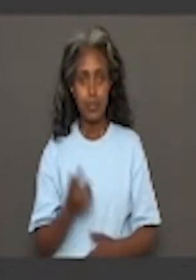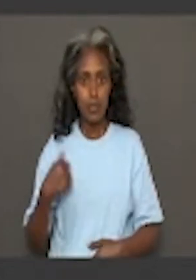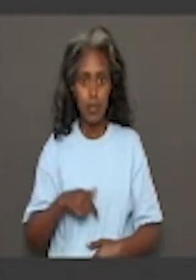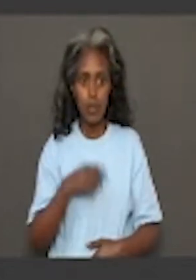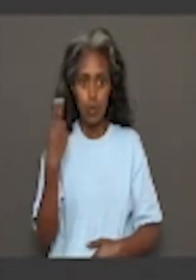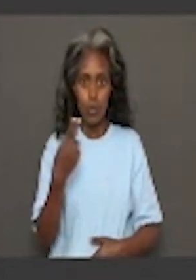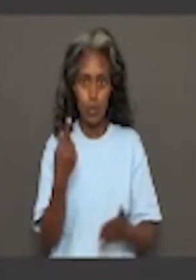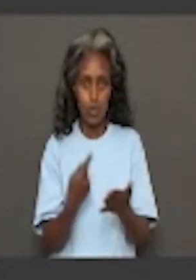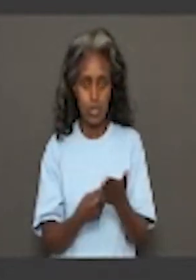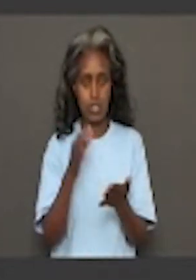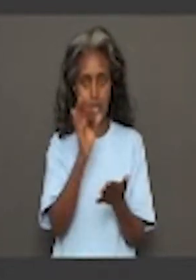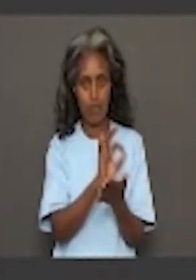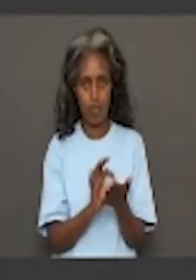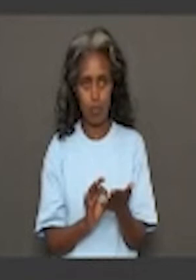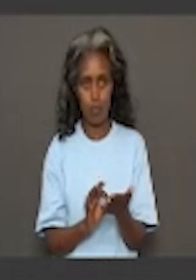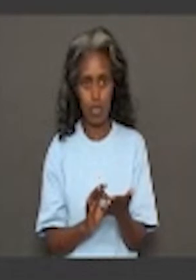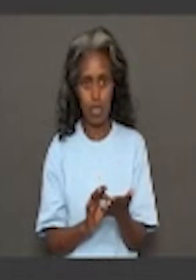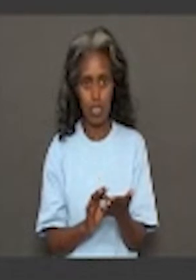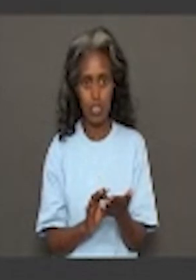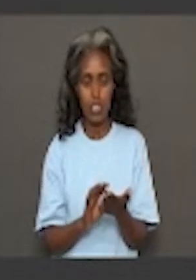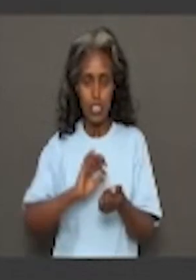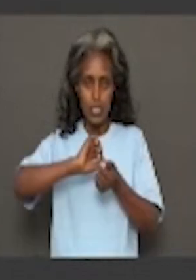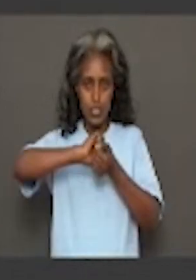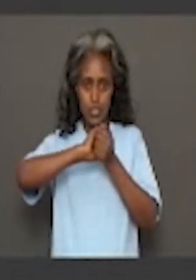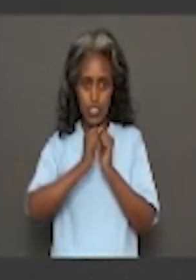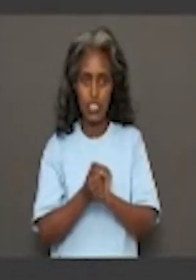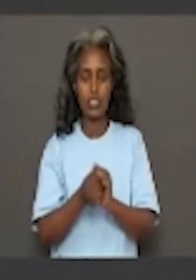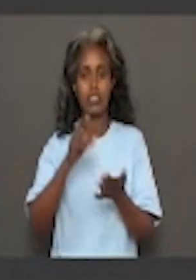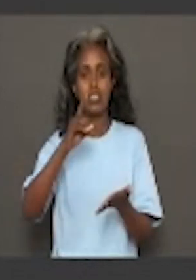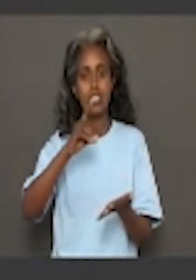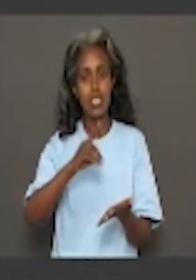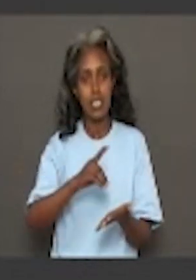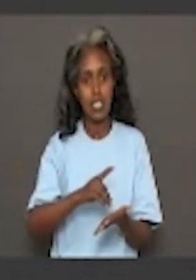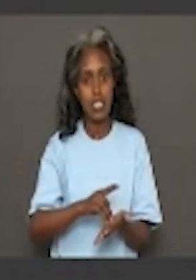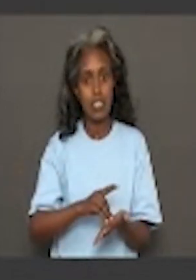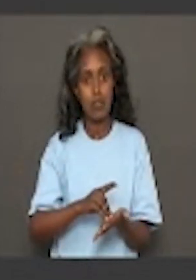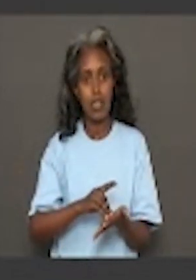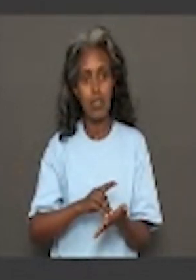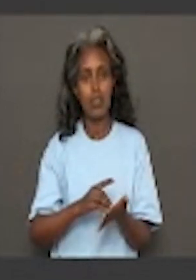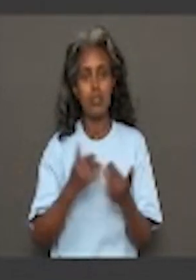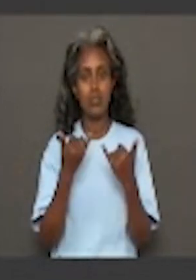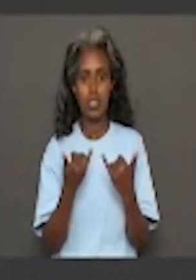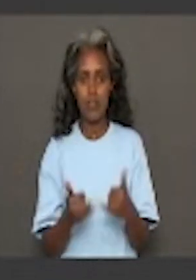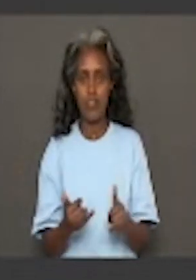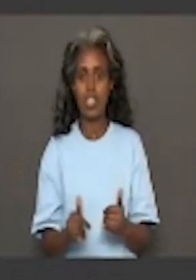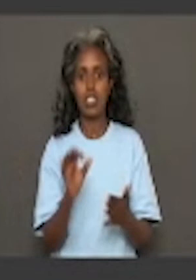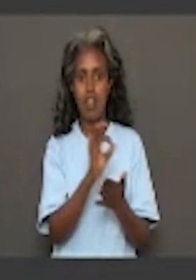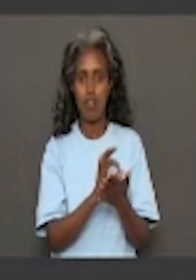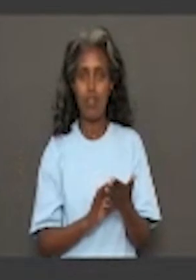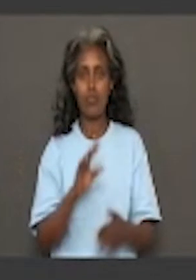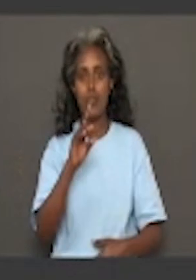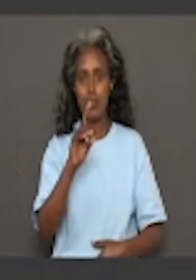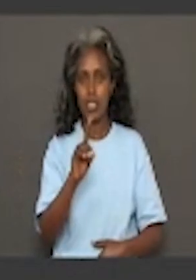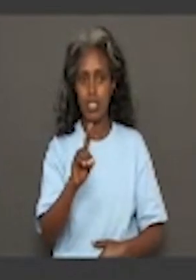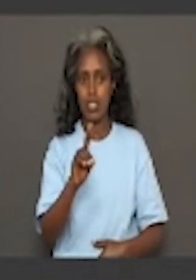then we use this formula to change the decimal to the fractional